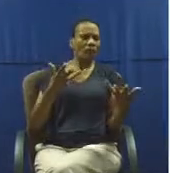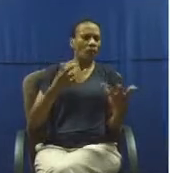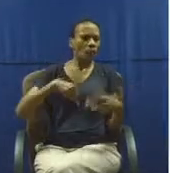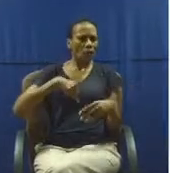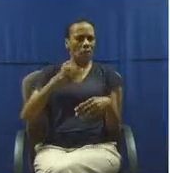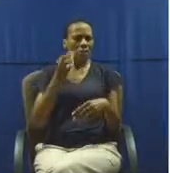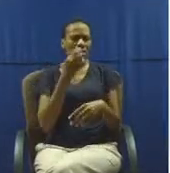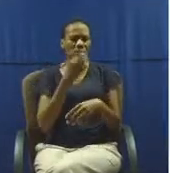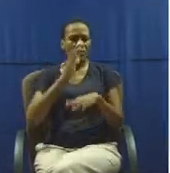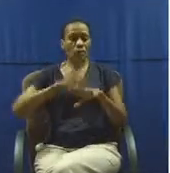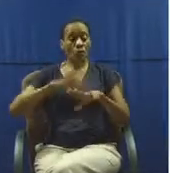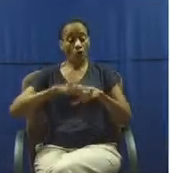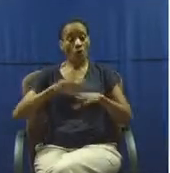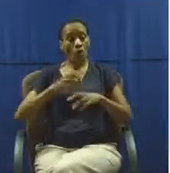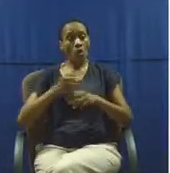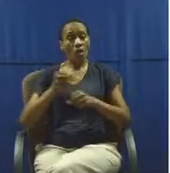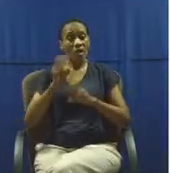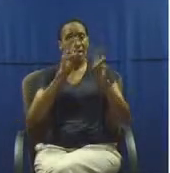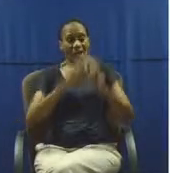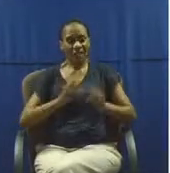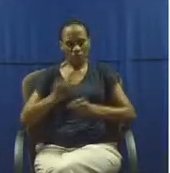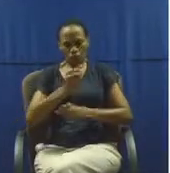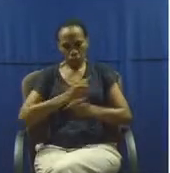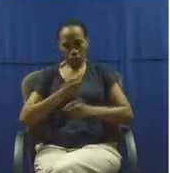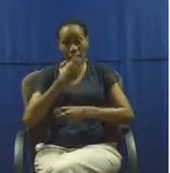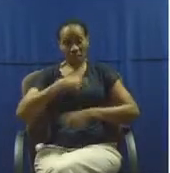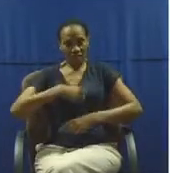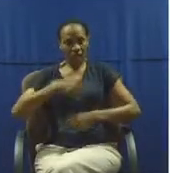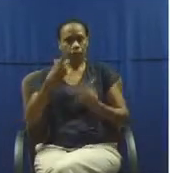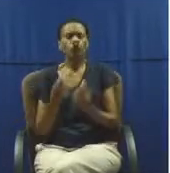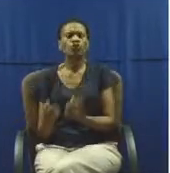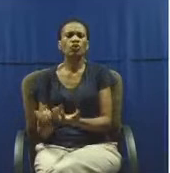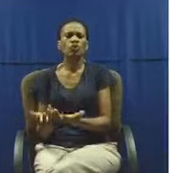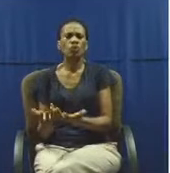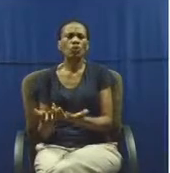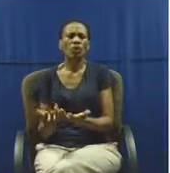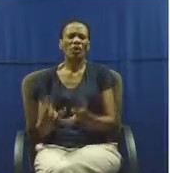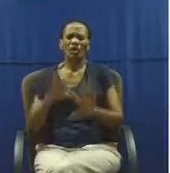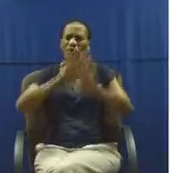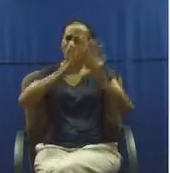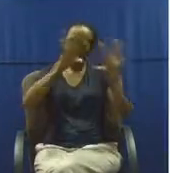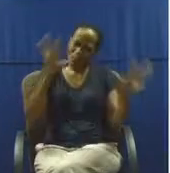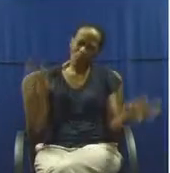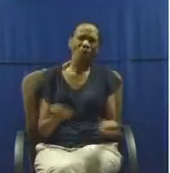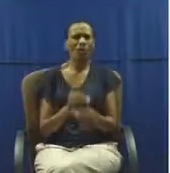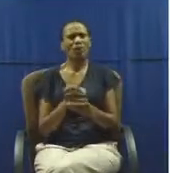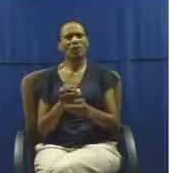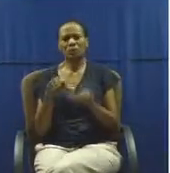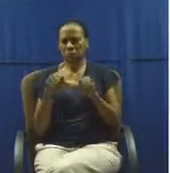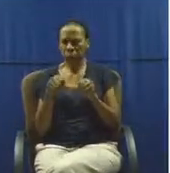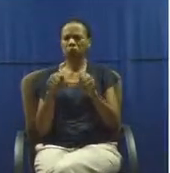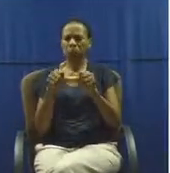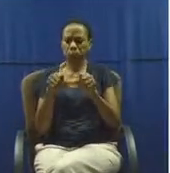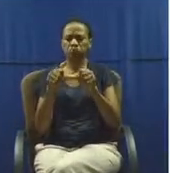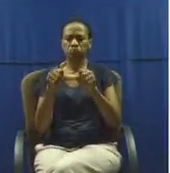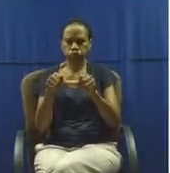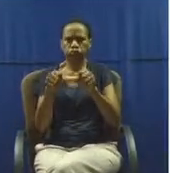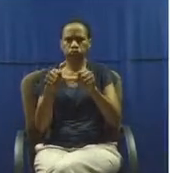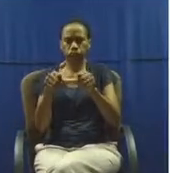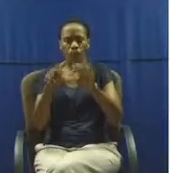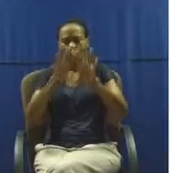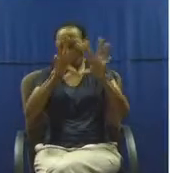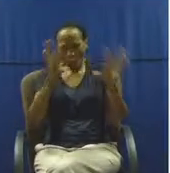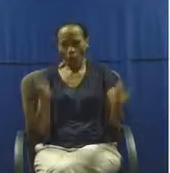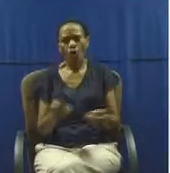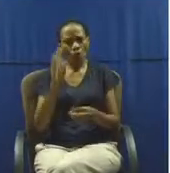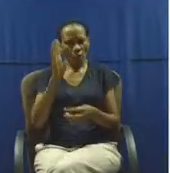to self-generation of power up to 100 megawatts, and all that is in the works. All that is going to